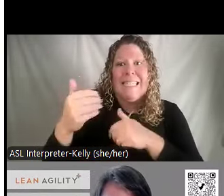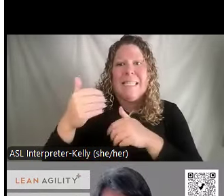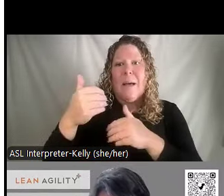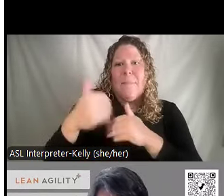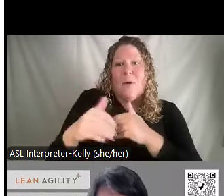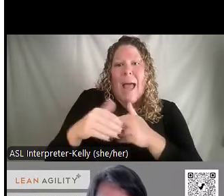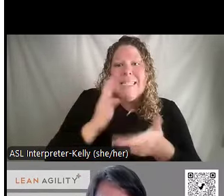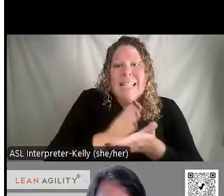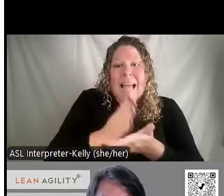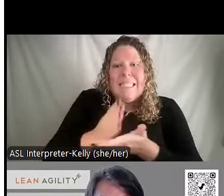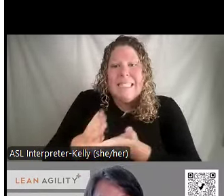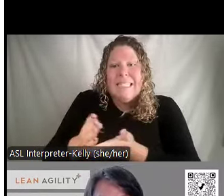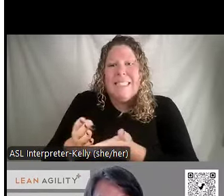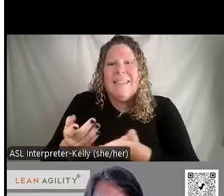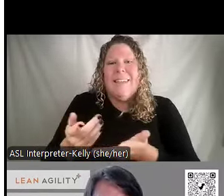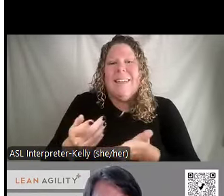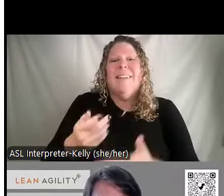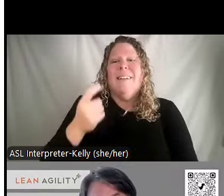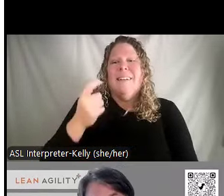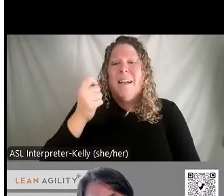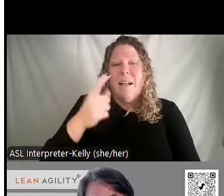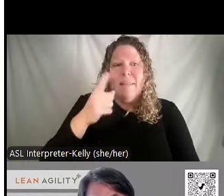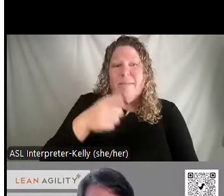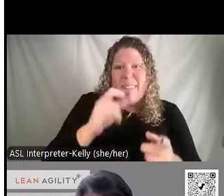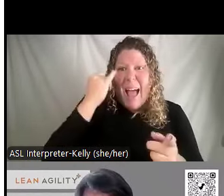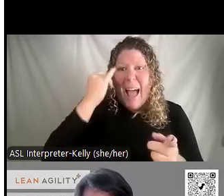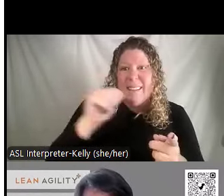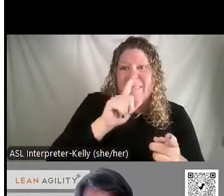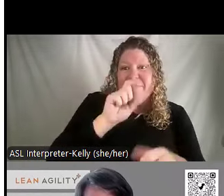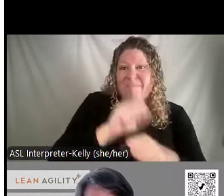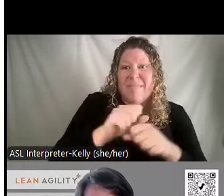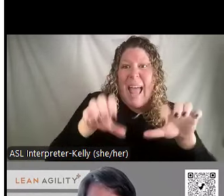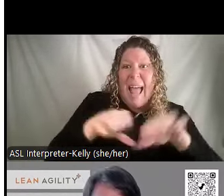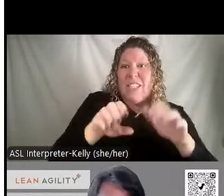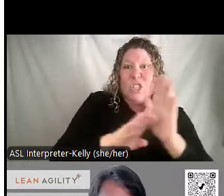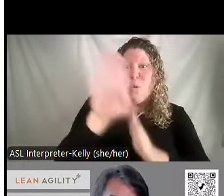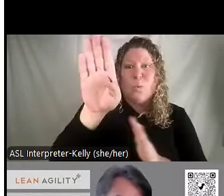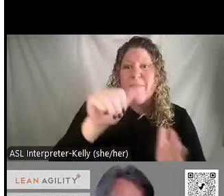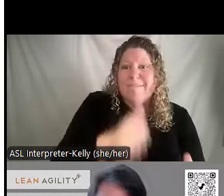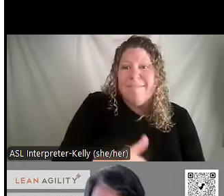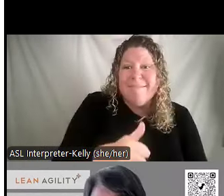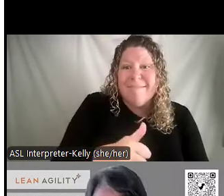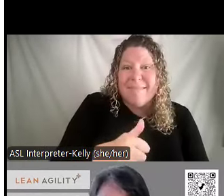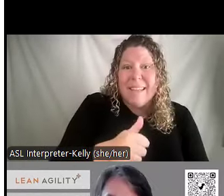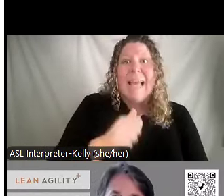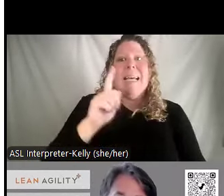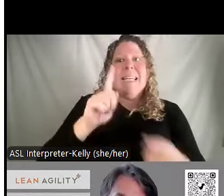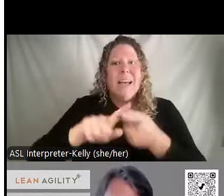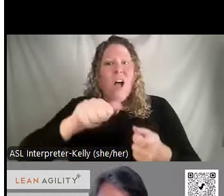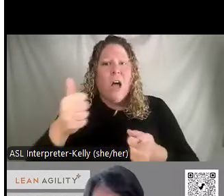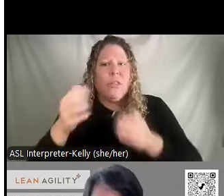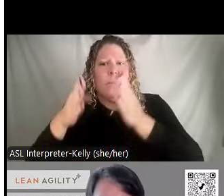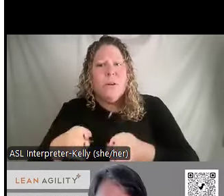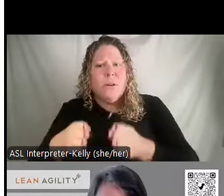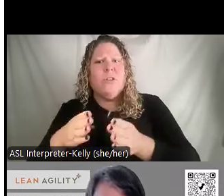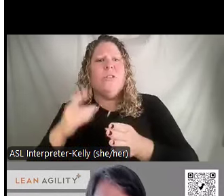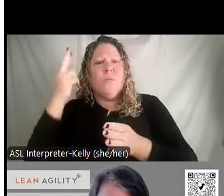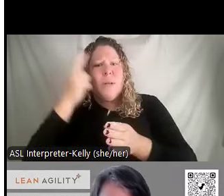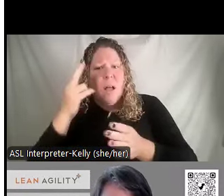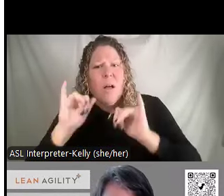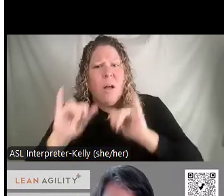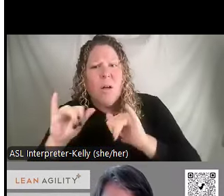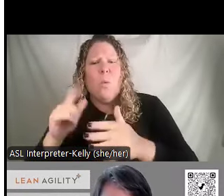guy that invented sliced bread, the idea didn't take off until somebody who was able to understand, well, what's the benefits of this? Let's convey those.